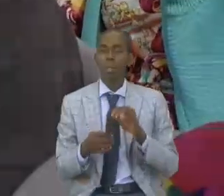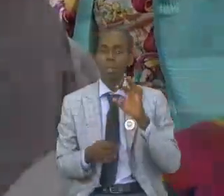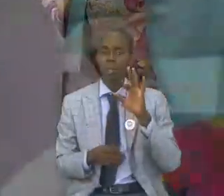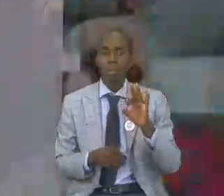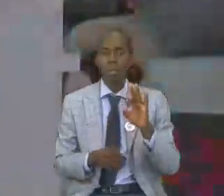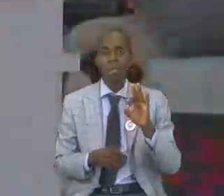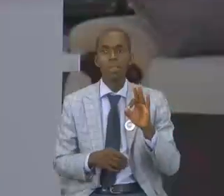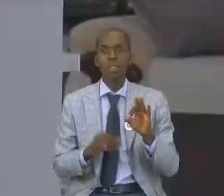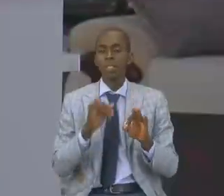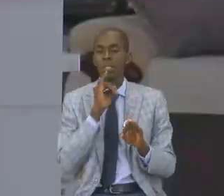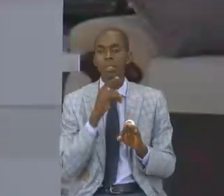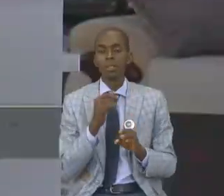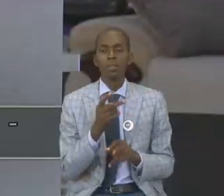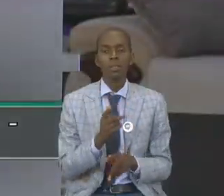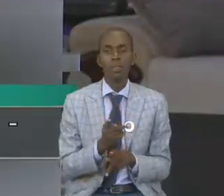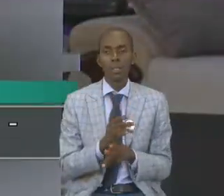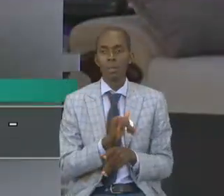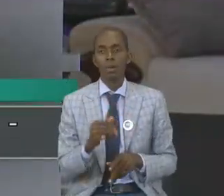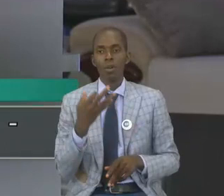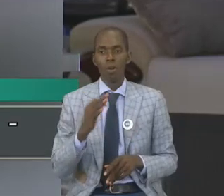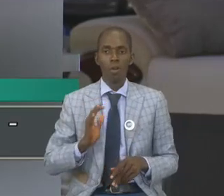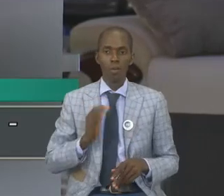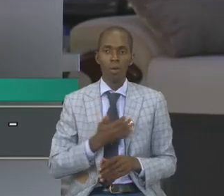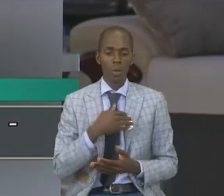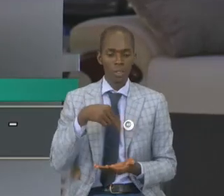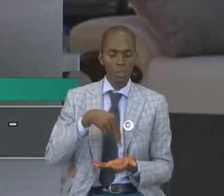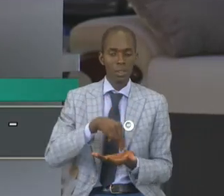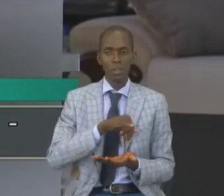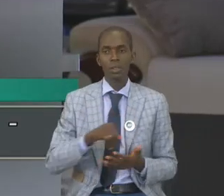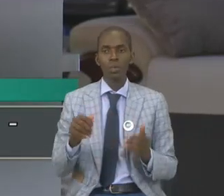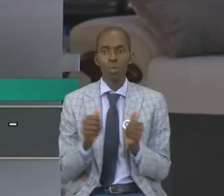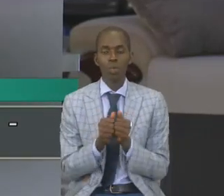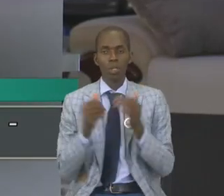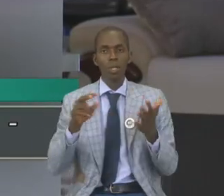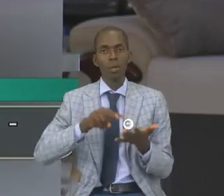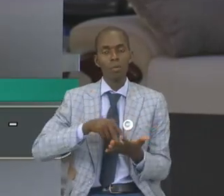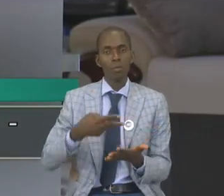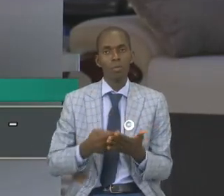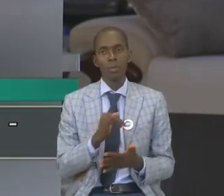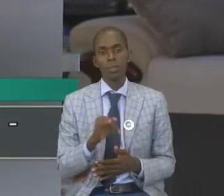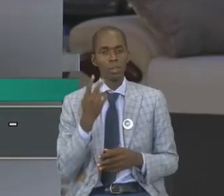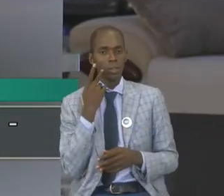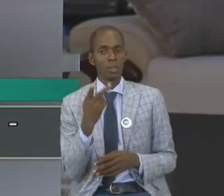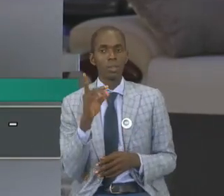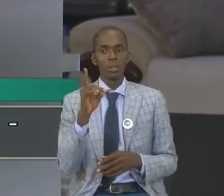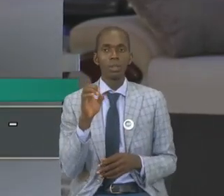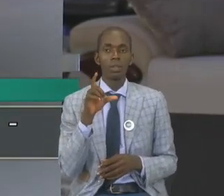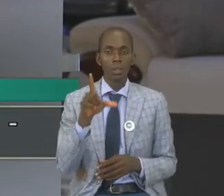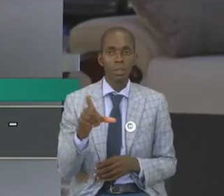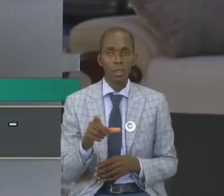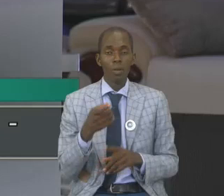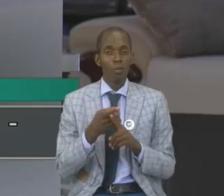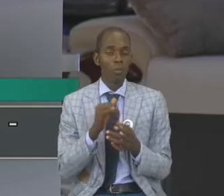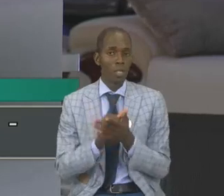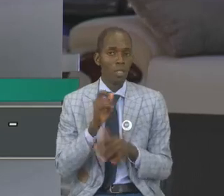the retaining of our standing without falling. Look at Daniel. From that time